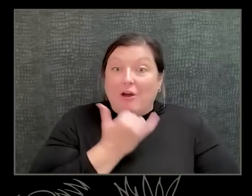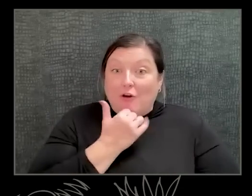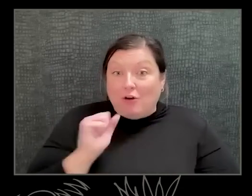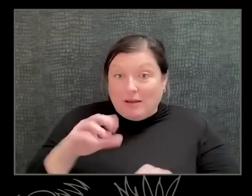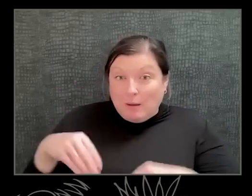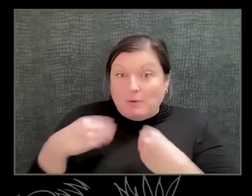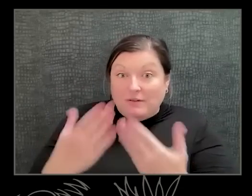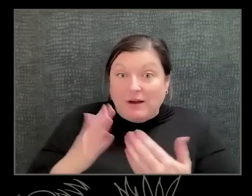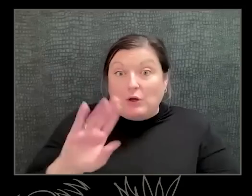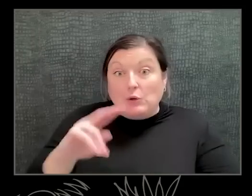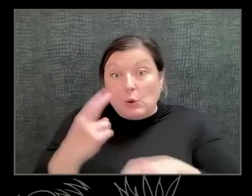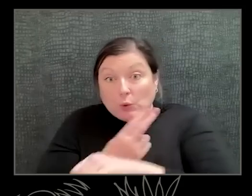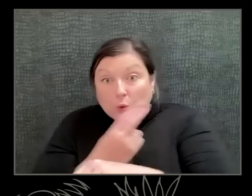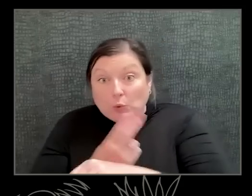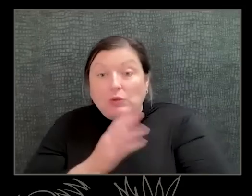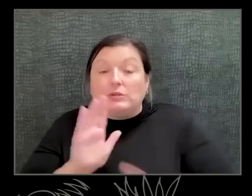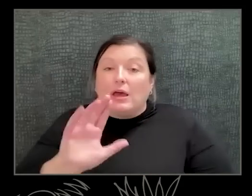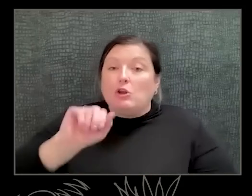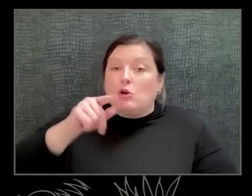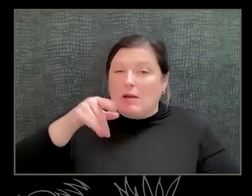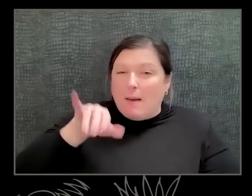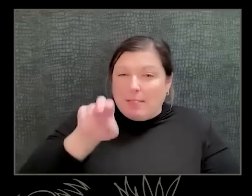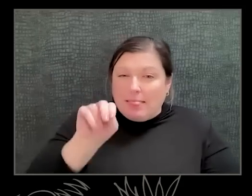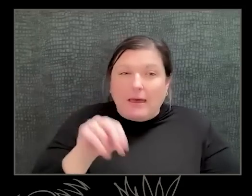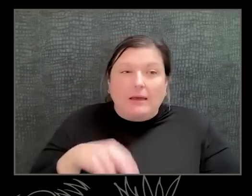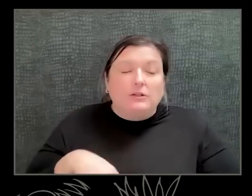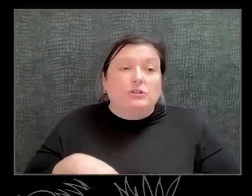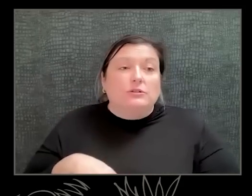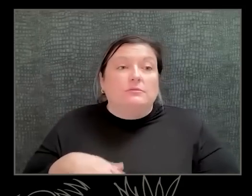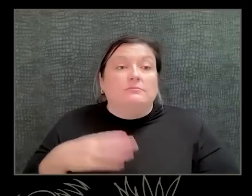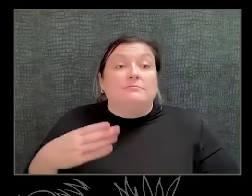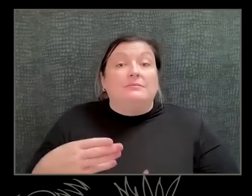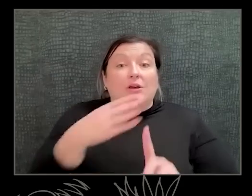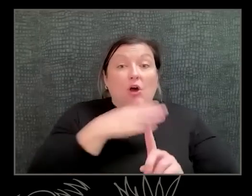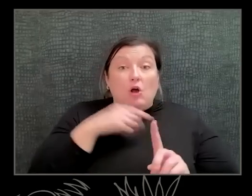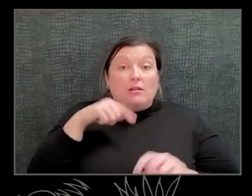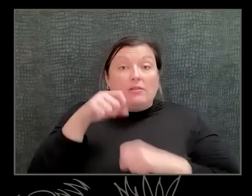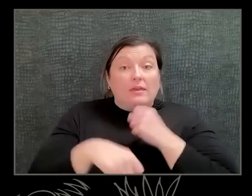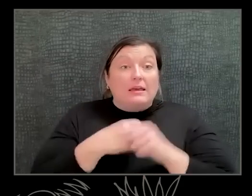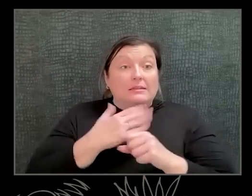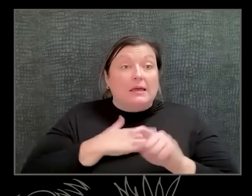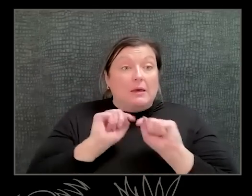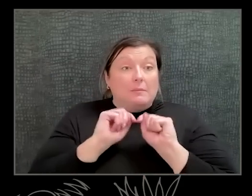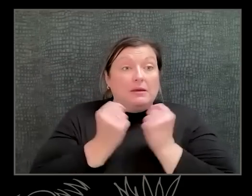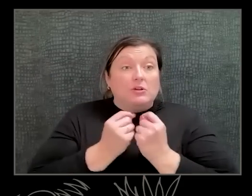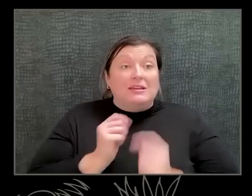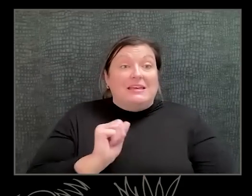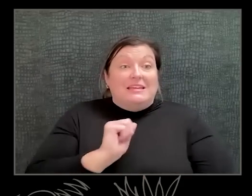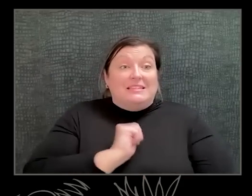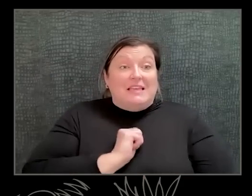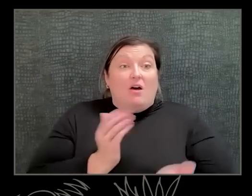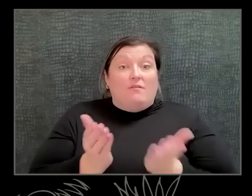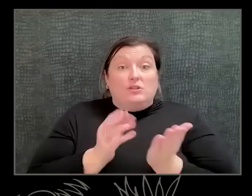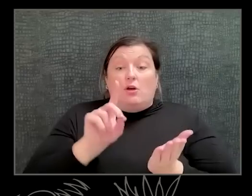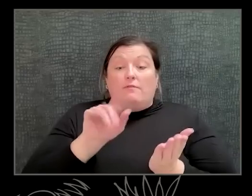your users, and your application. So earlier this year, my team shipped self-serve domain renewals.